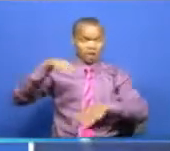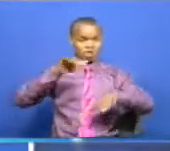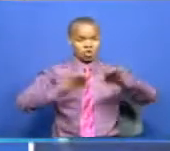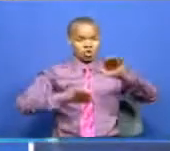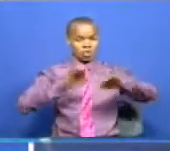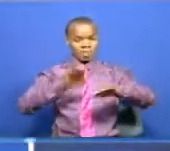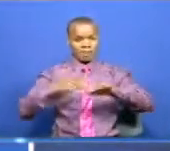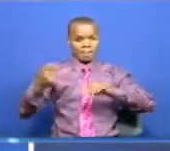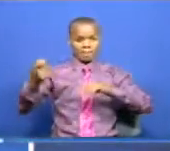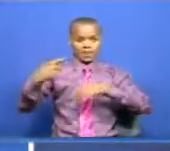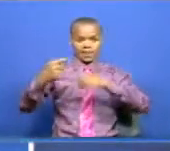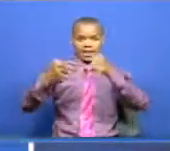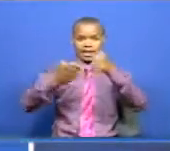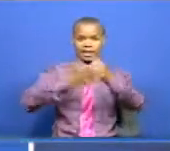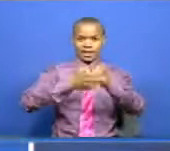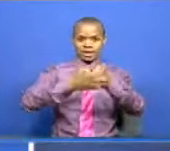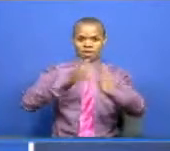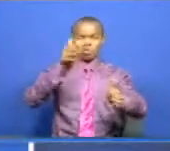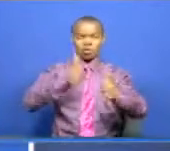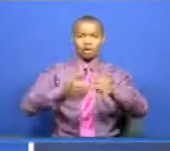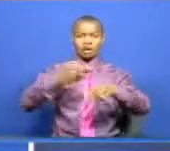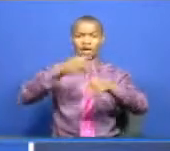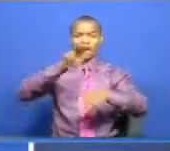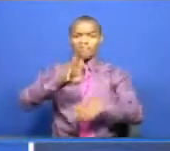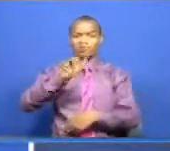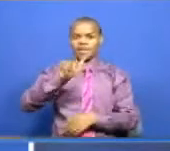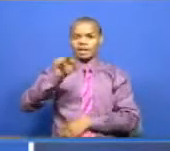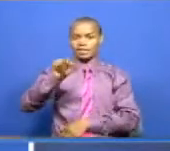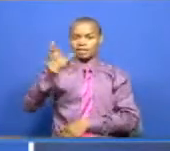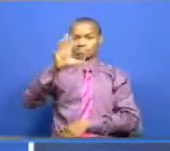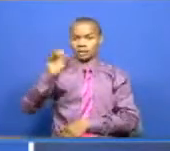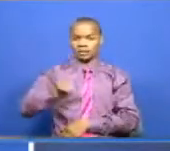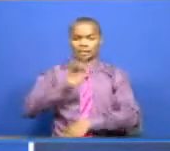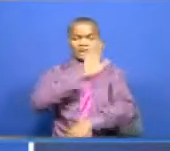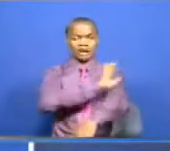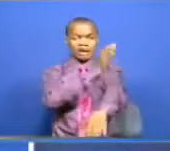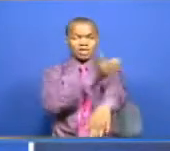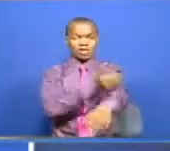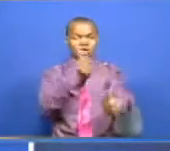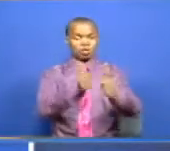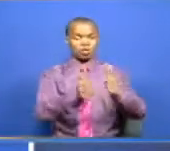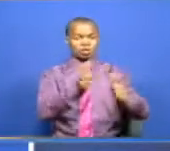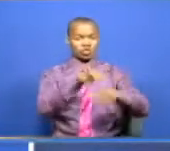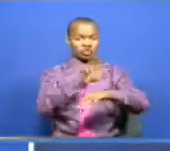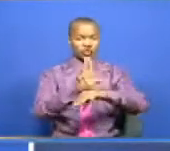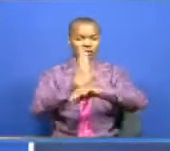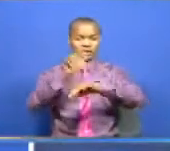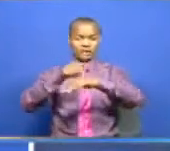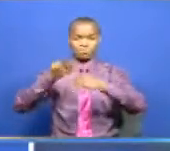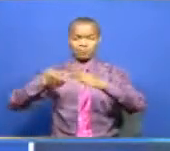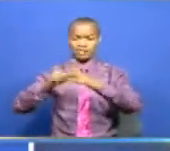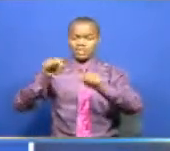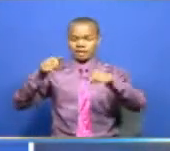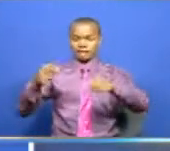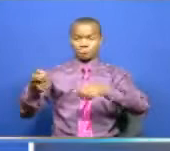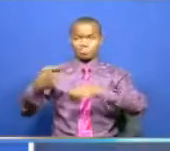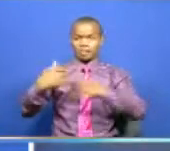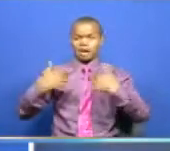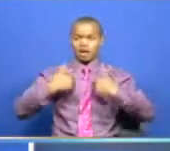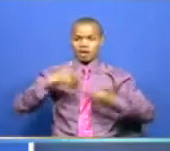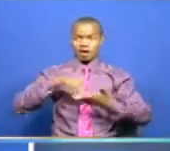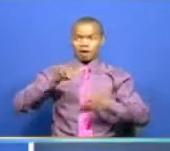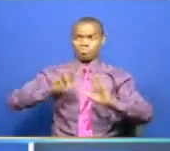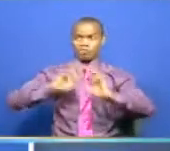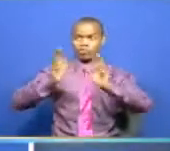to the higher adjusted VAT rates on energy that came into force at the beginning of this month. Here's Betty Kiptum with